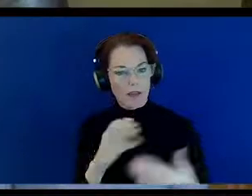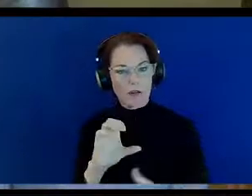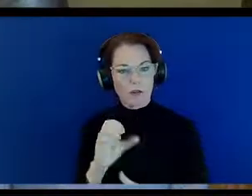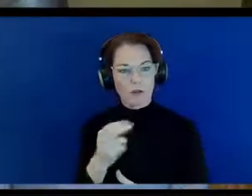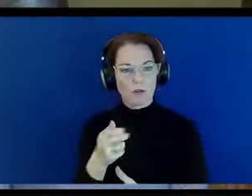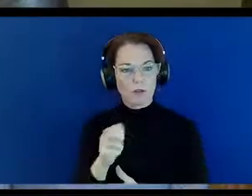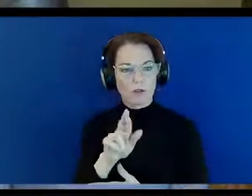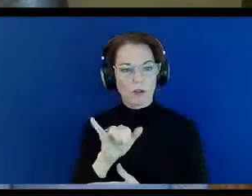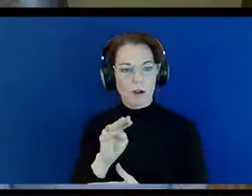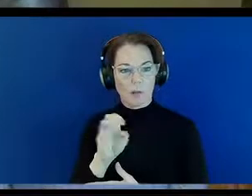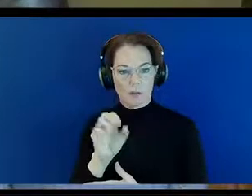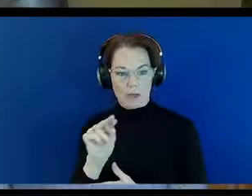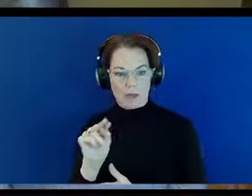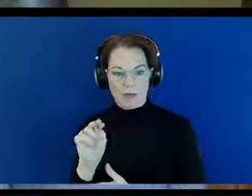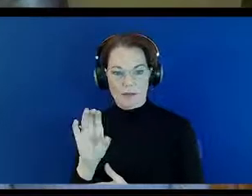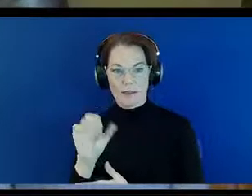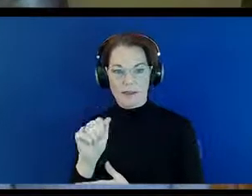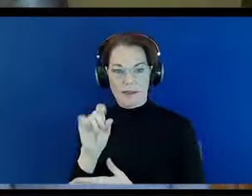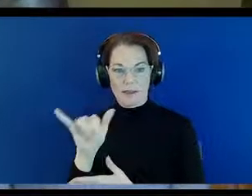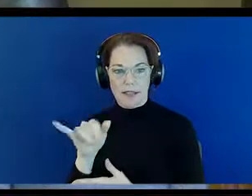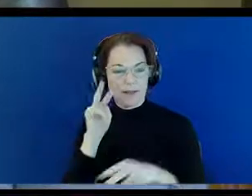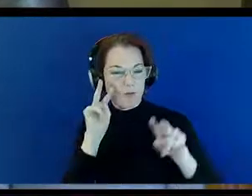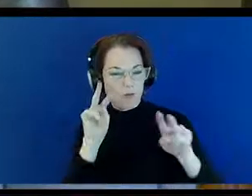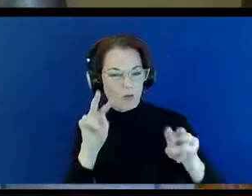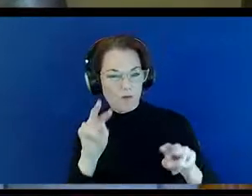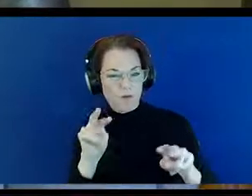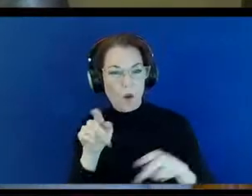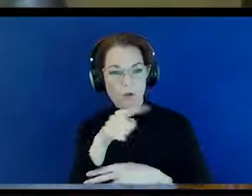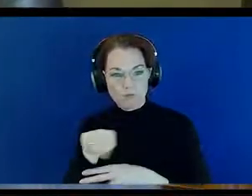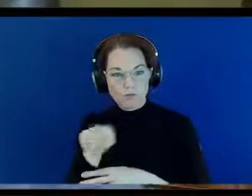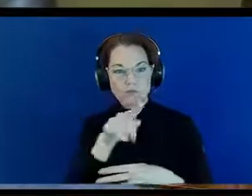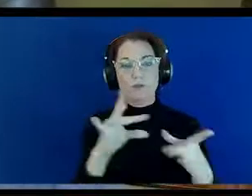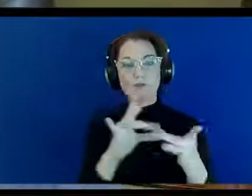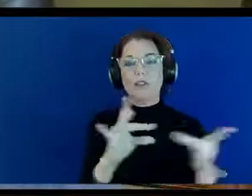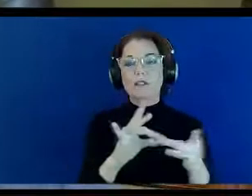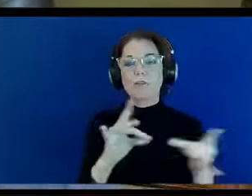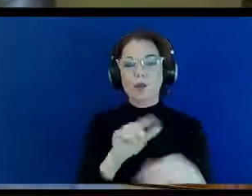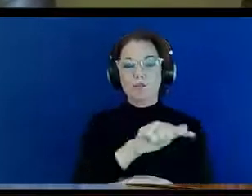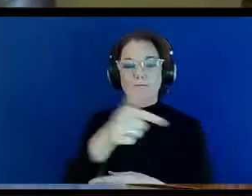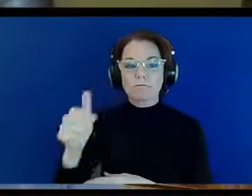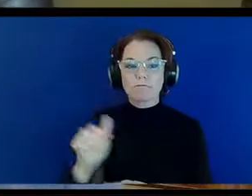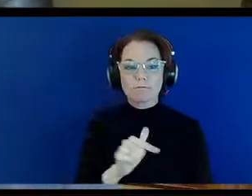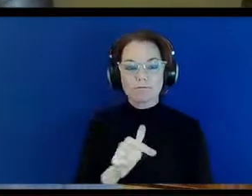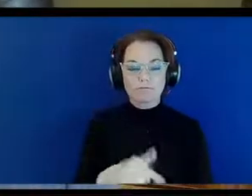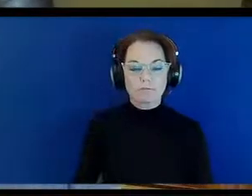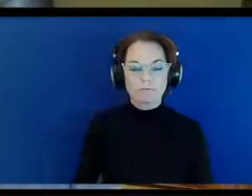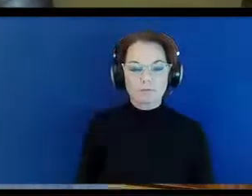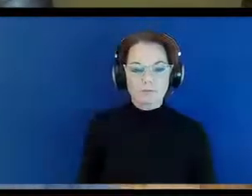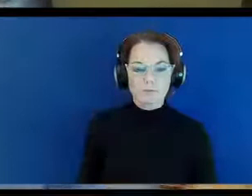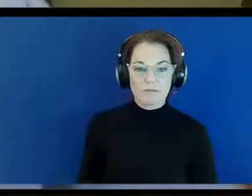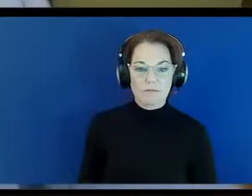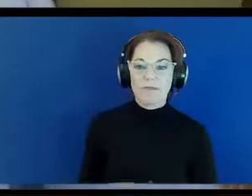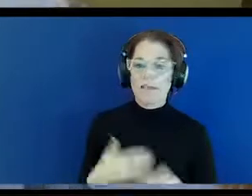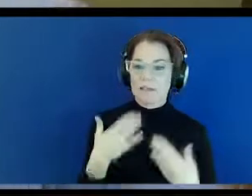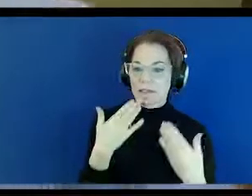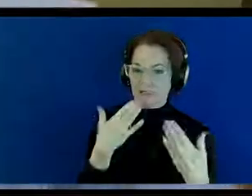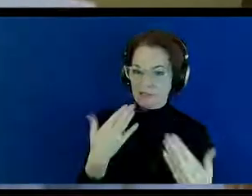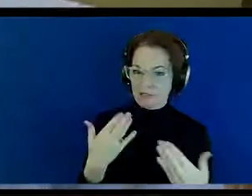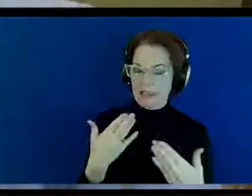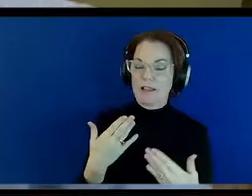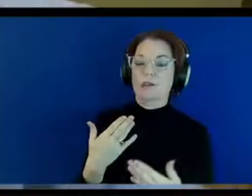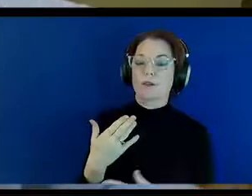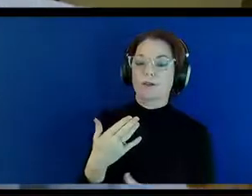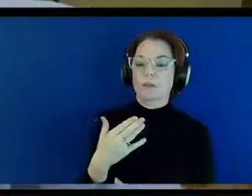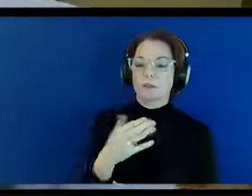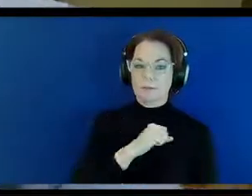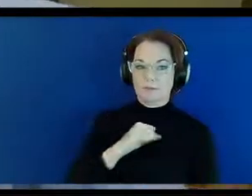for holding this hearing. I look forward to hearing the testimonies of our witnesses. Ranking Member Scott, thank you for your opening